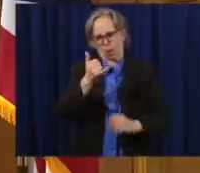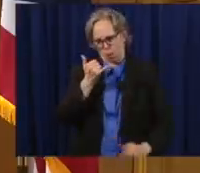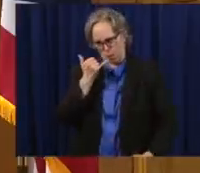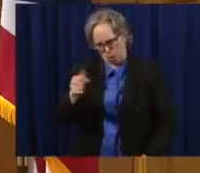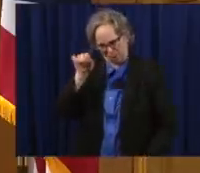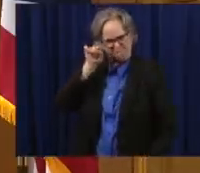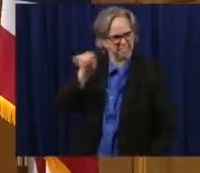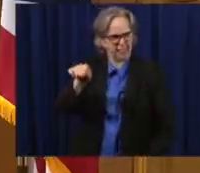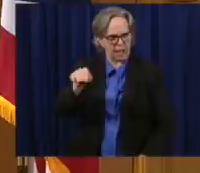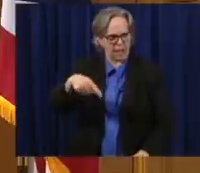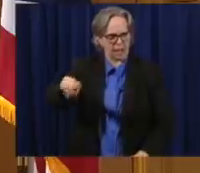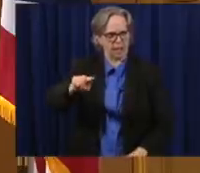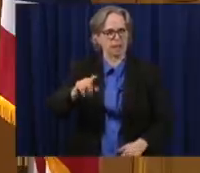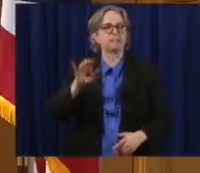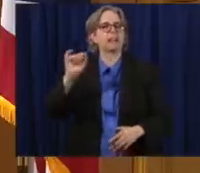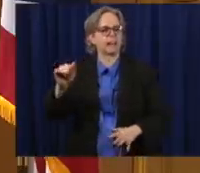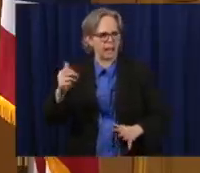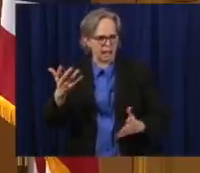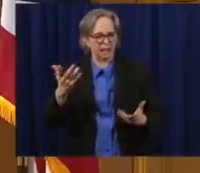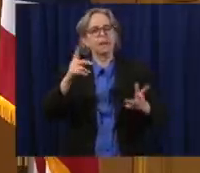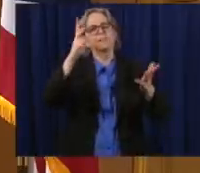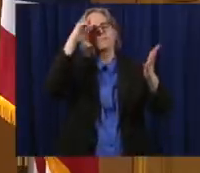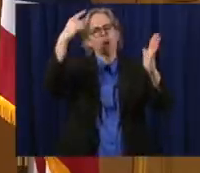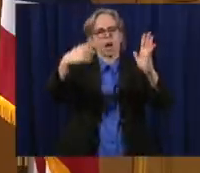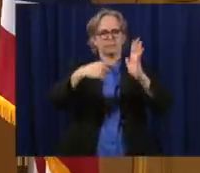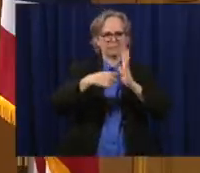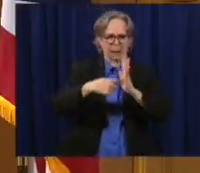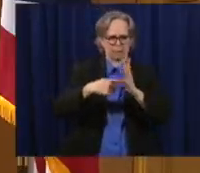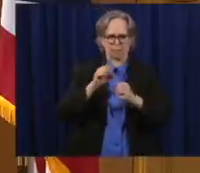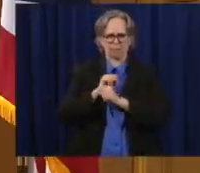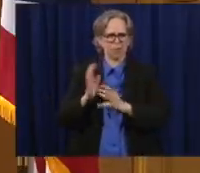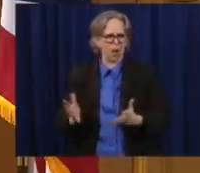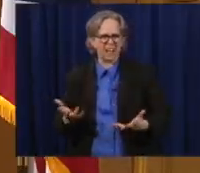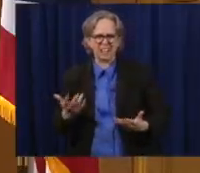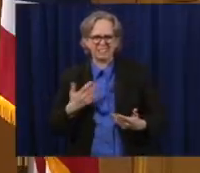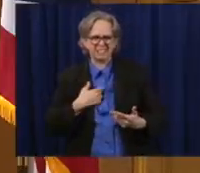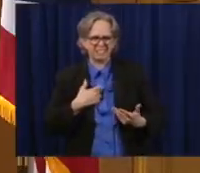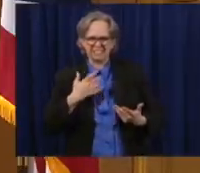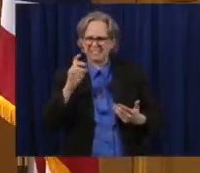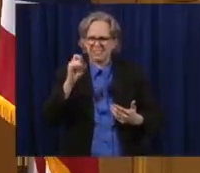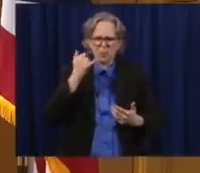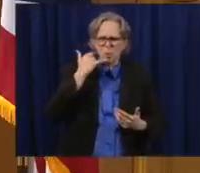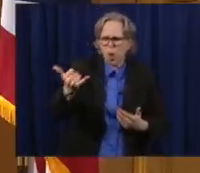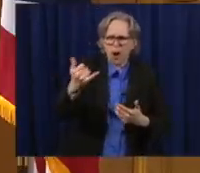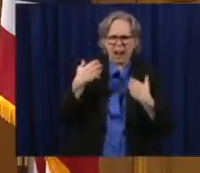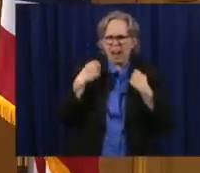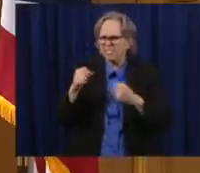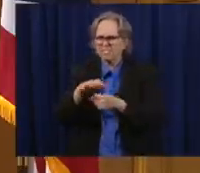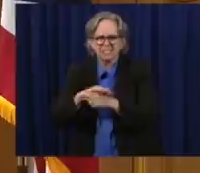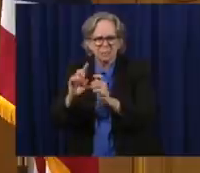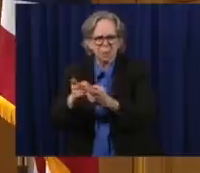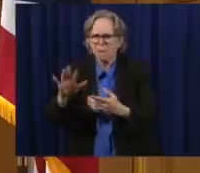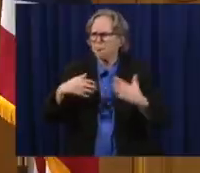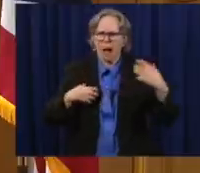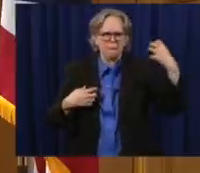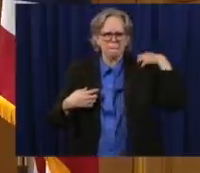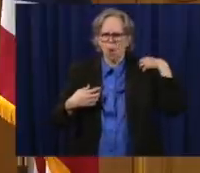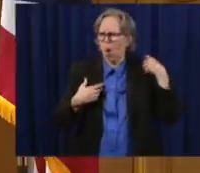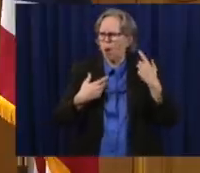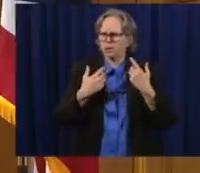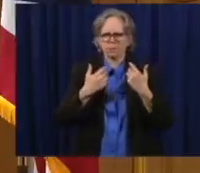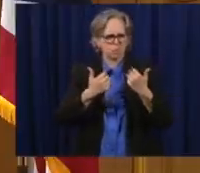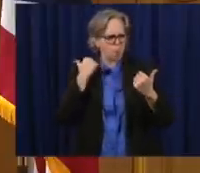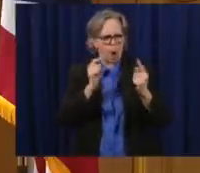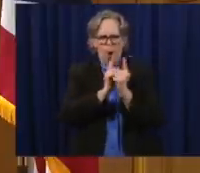go out. If the employee, for example, says, look, there's not the distancing that there should be, or whatever